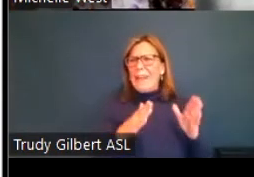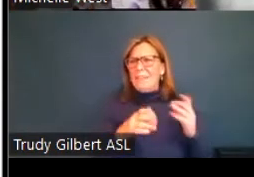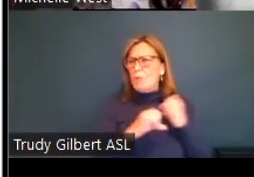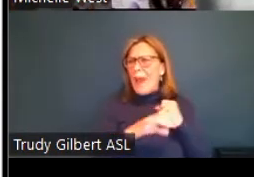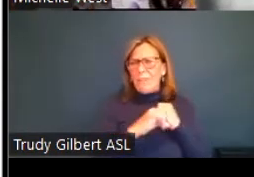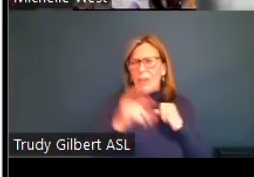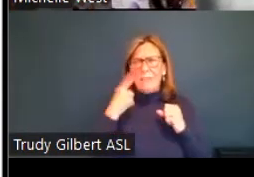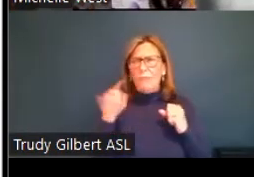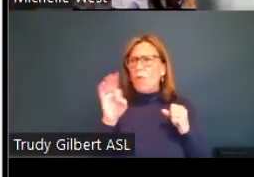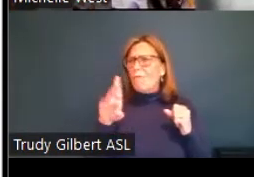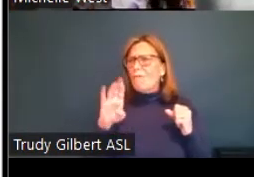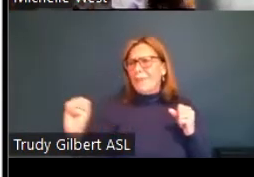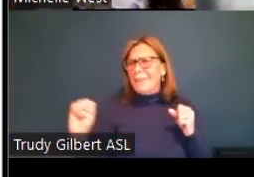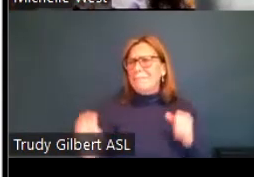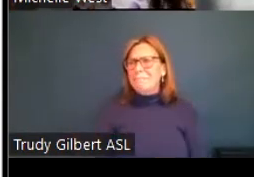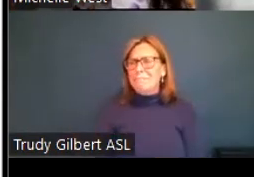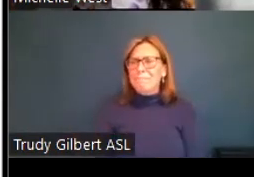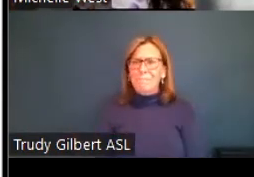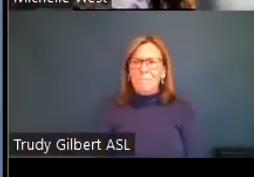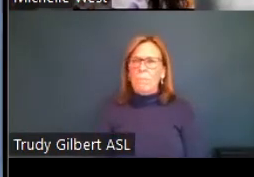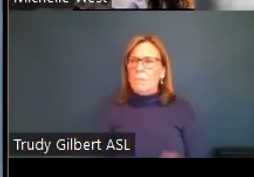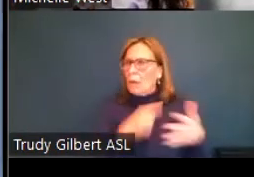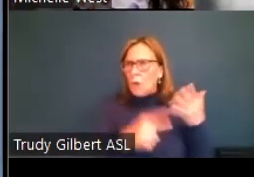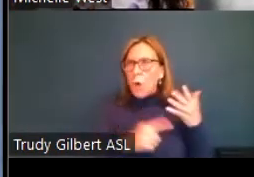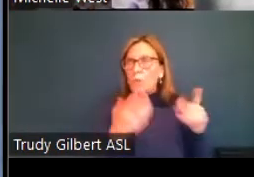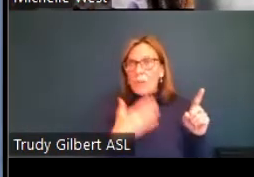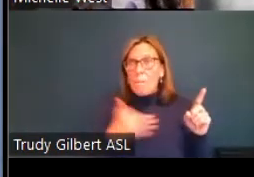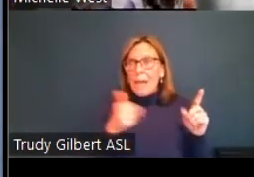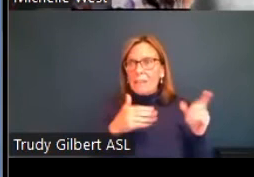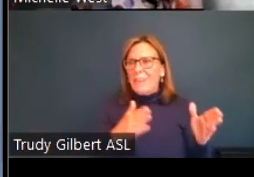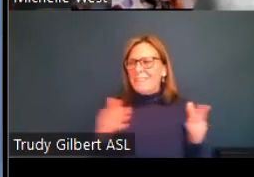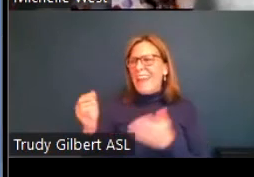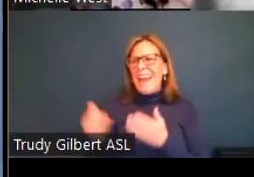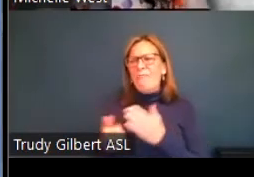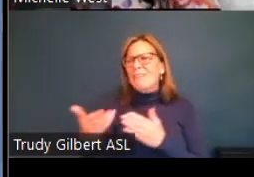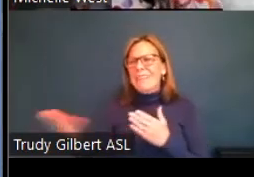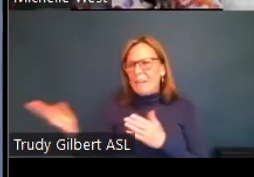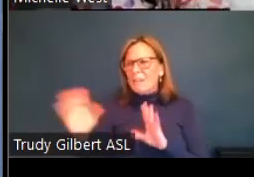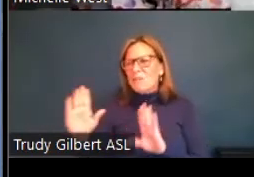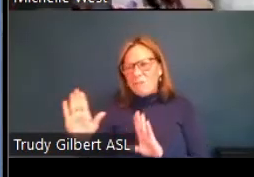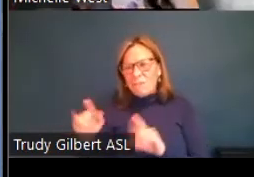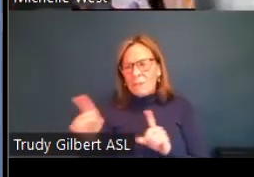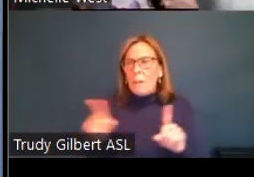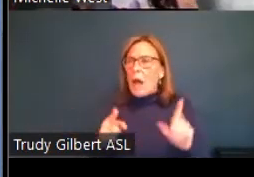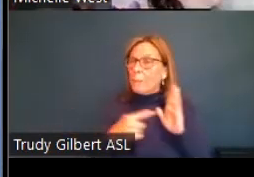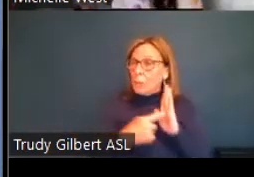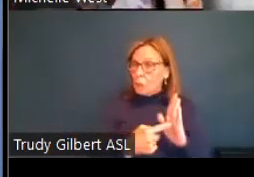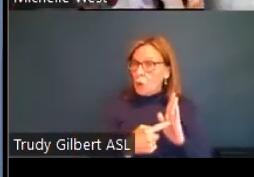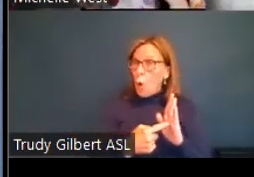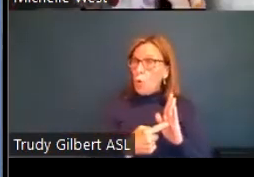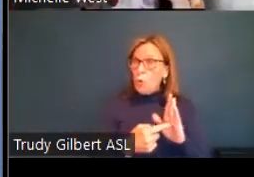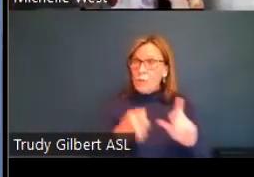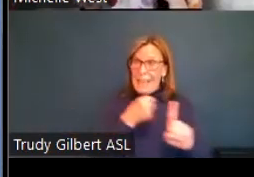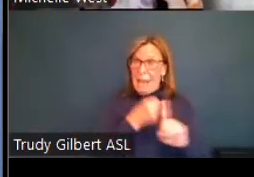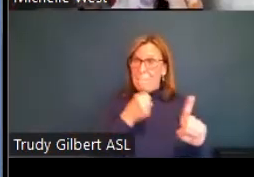free. And those are the best ways. Everything else is going to be paid, but let me show you the impact of media. This is at the